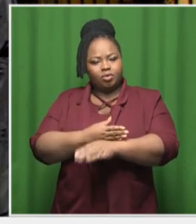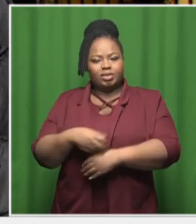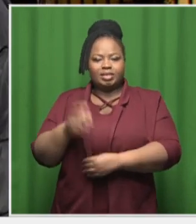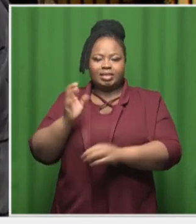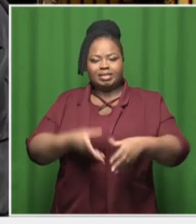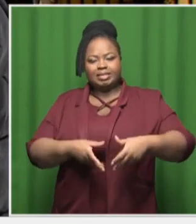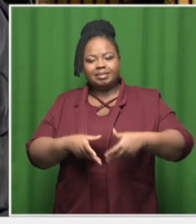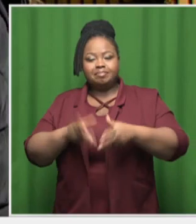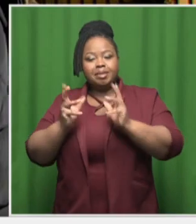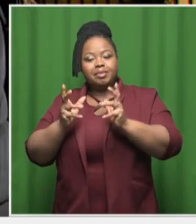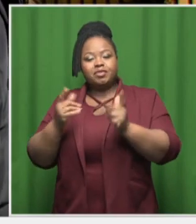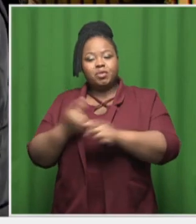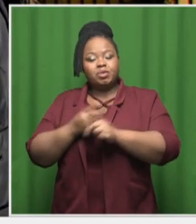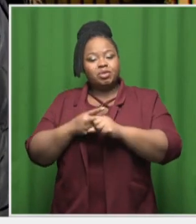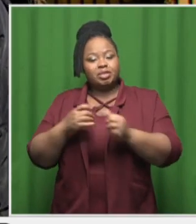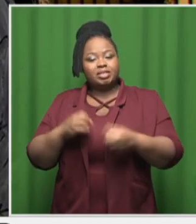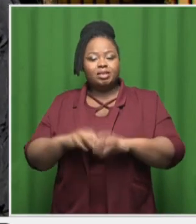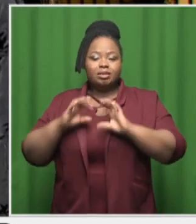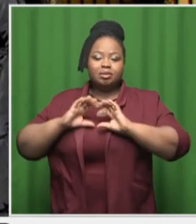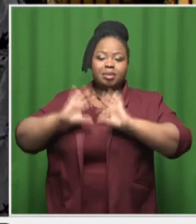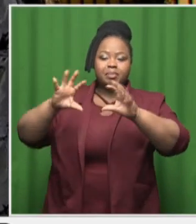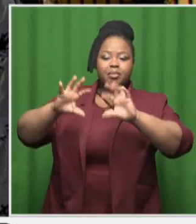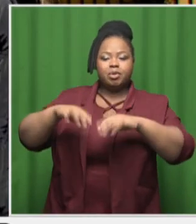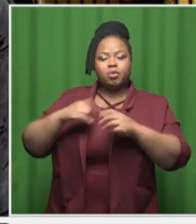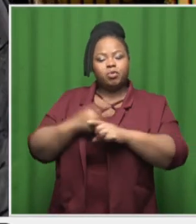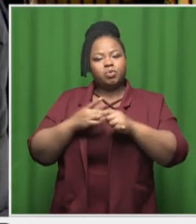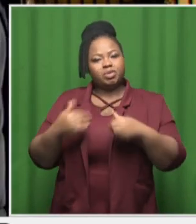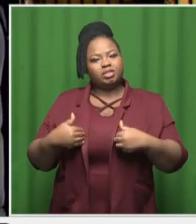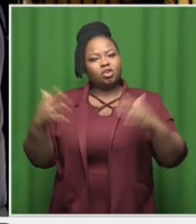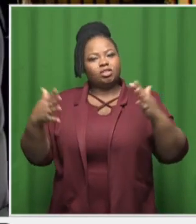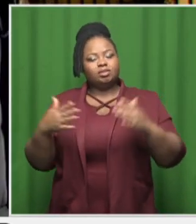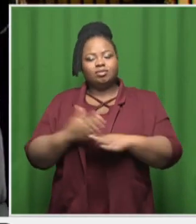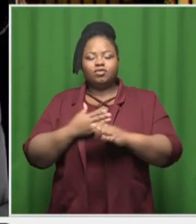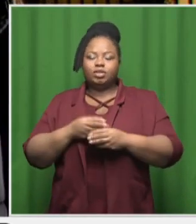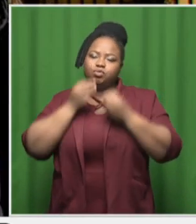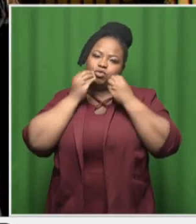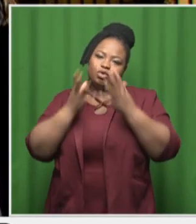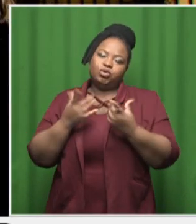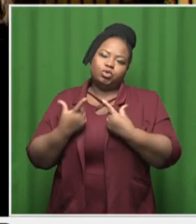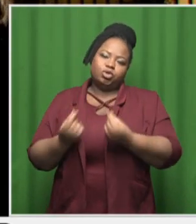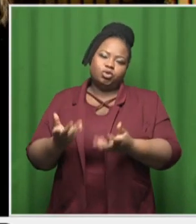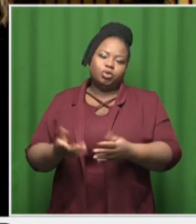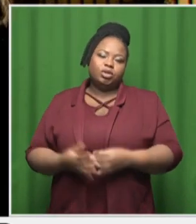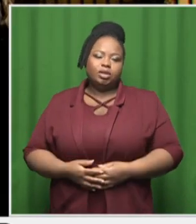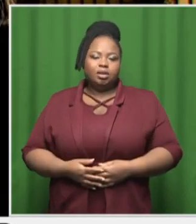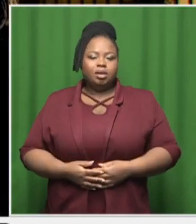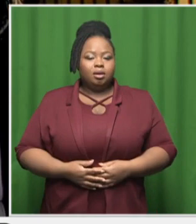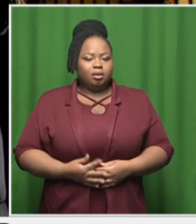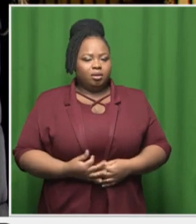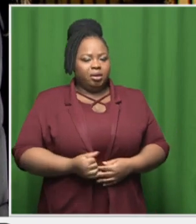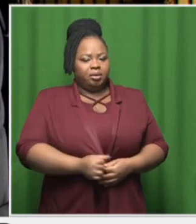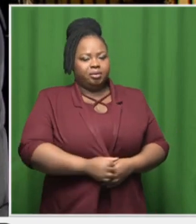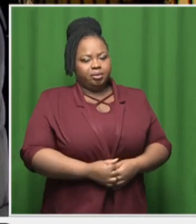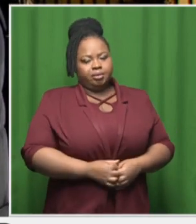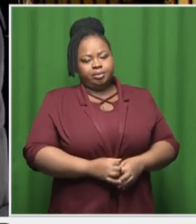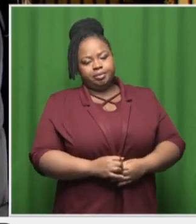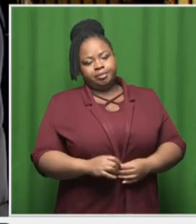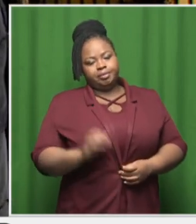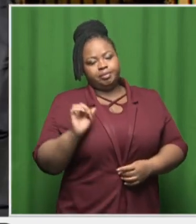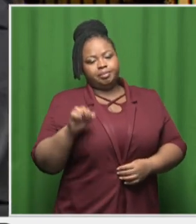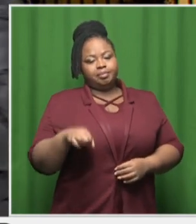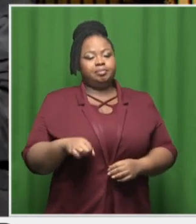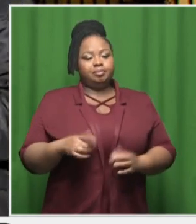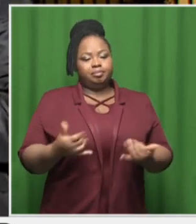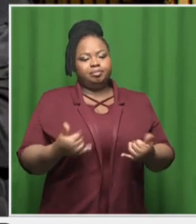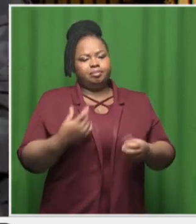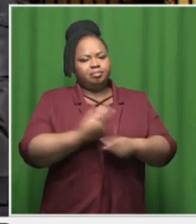is thrown and the World Cup is officially declared open. And it's such a lovely thing to be able to be here. It certainly is. And lovely weather this